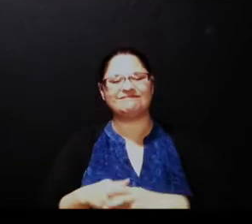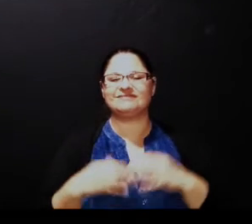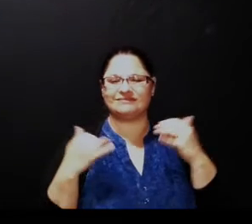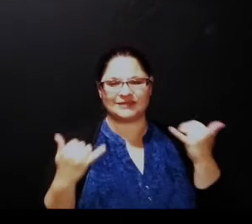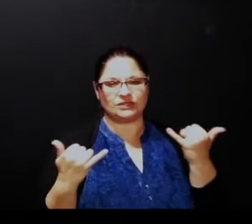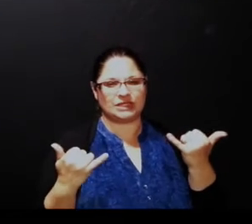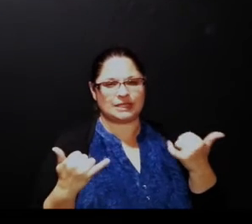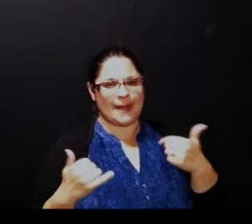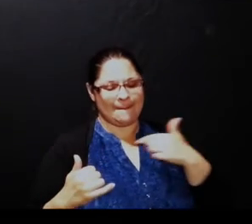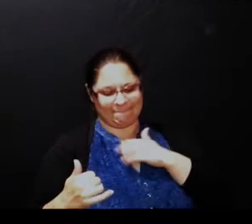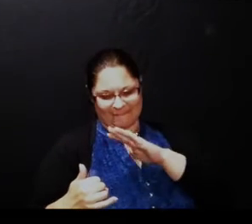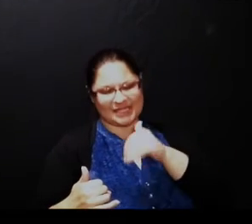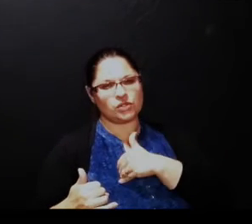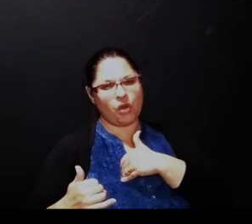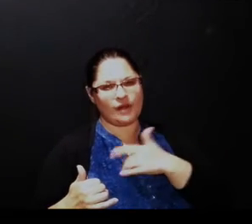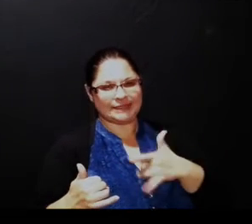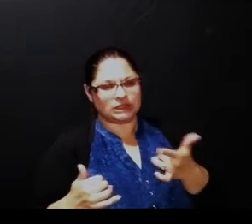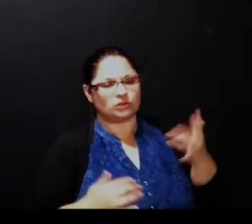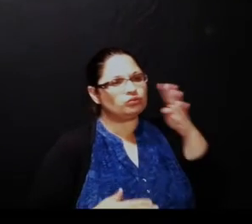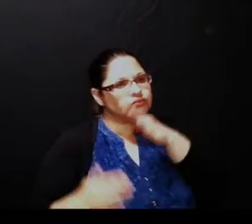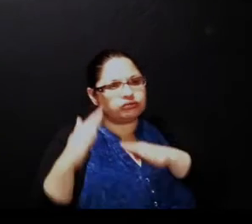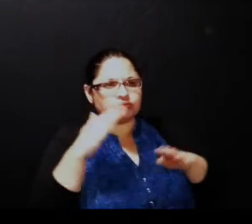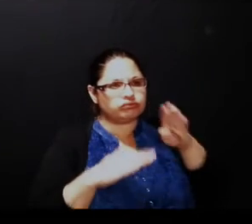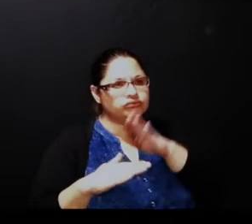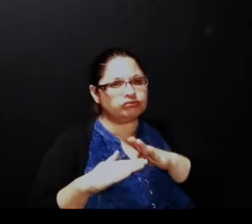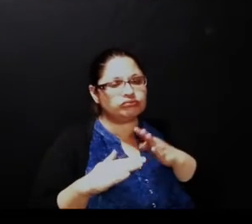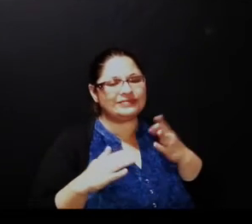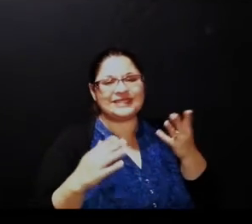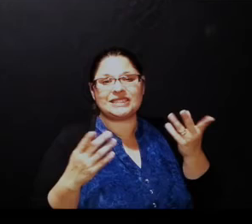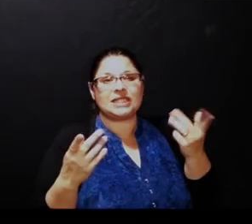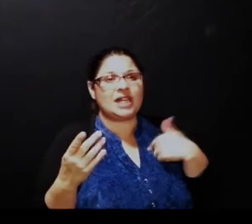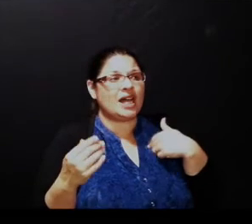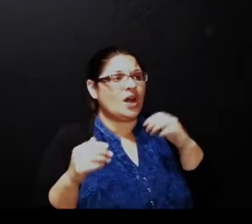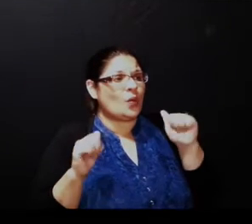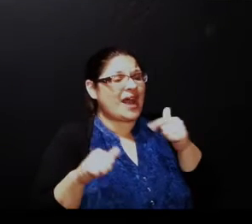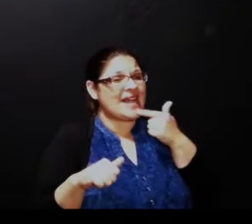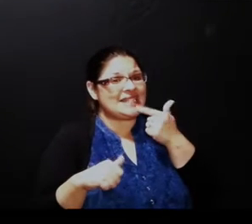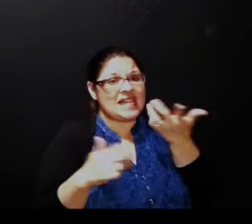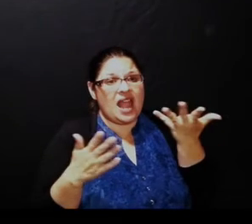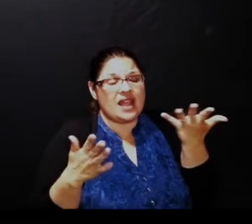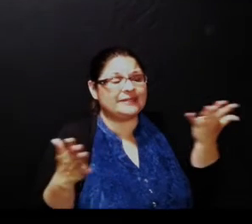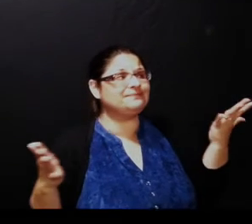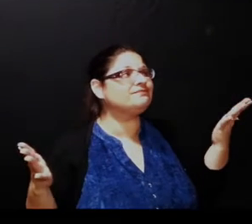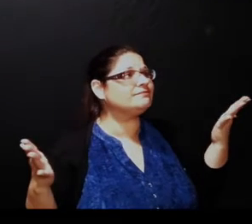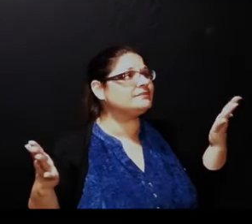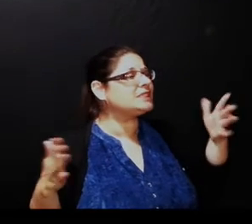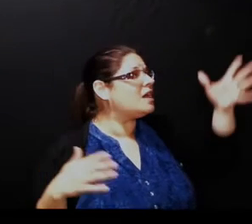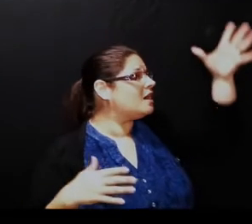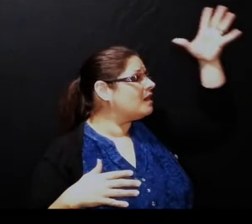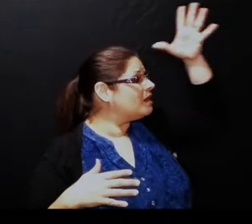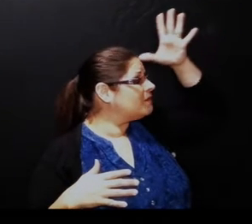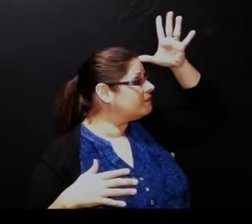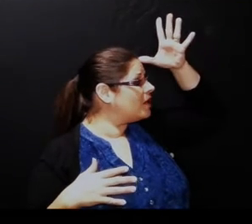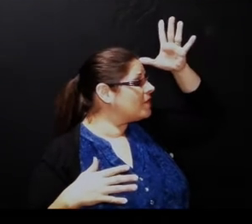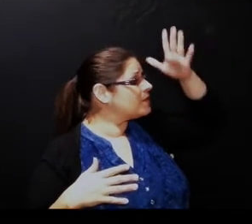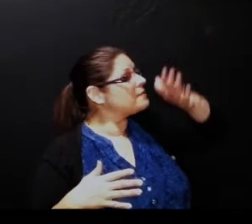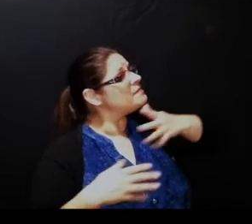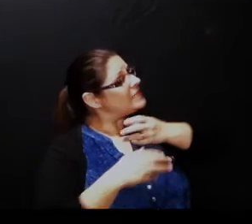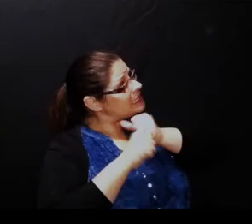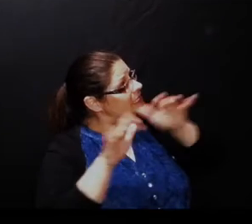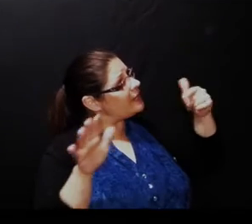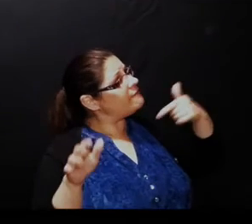what shall I say? Father, save me from this hour. But for this cause came I unto